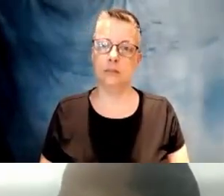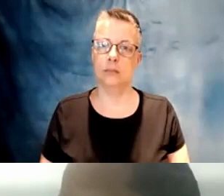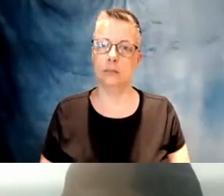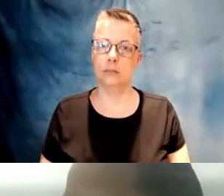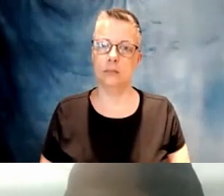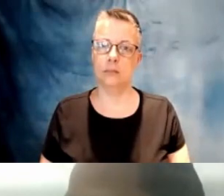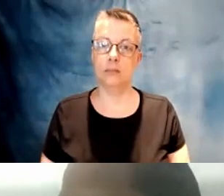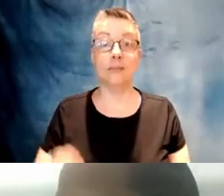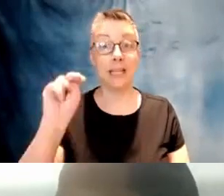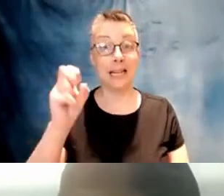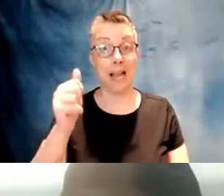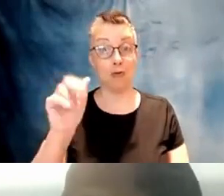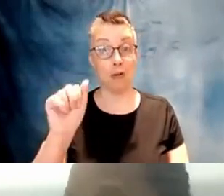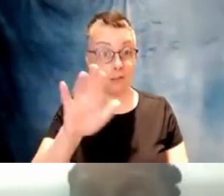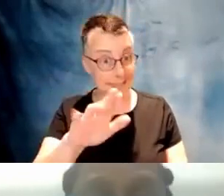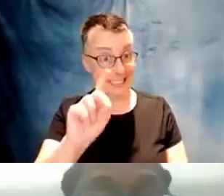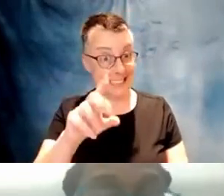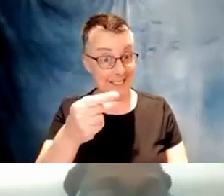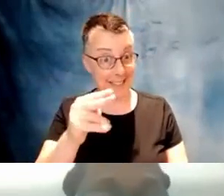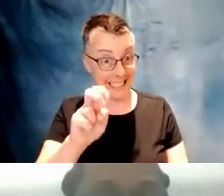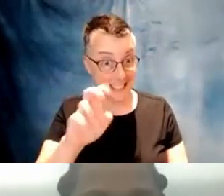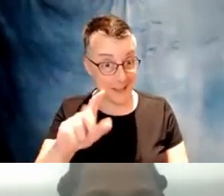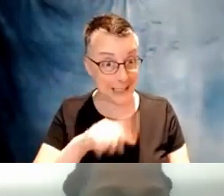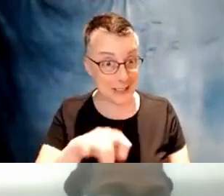You can answer this question too, Daphne.